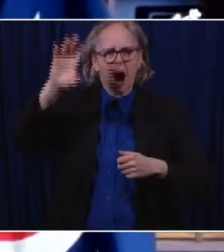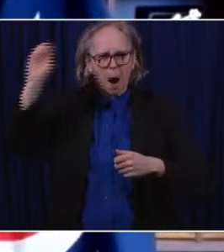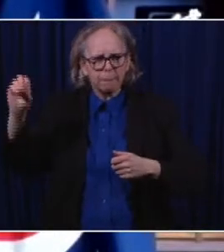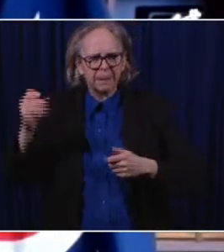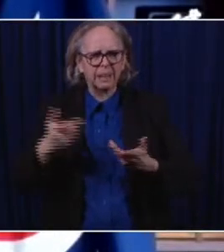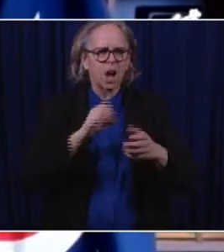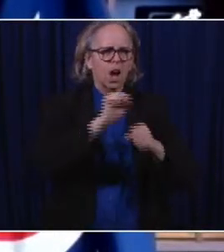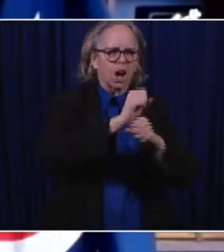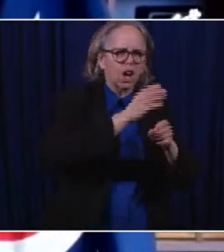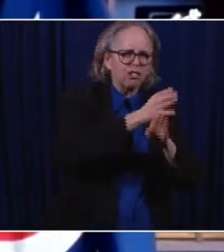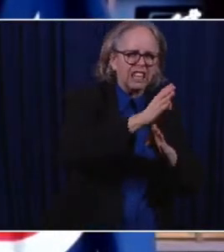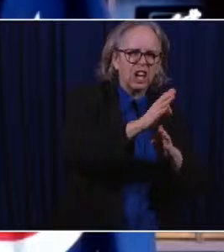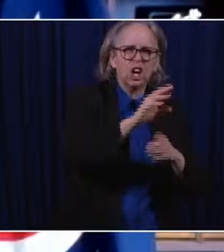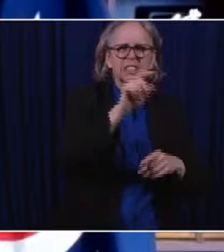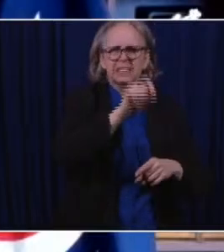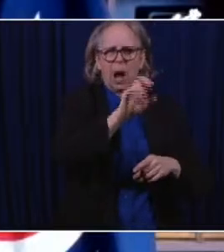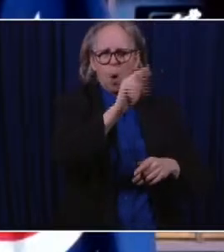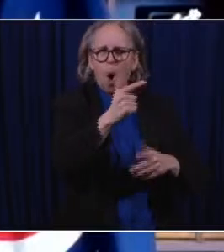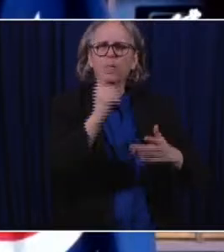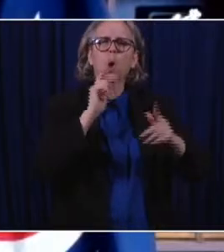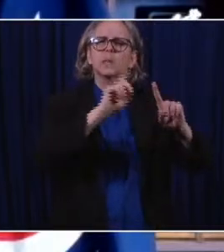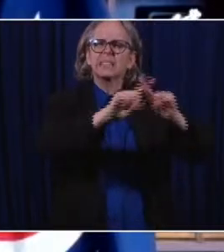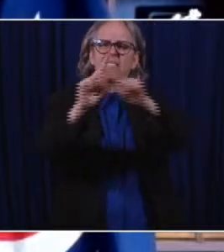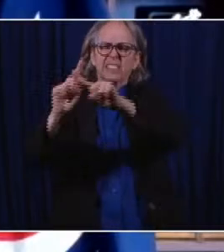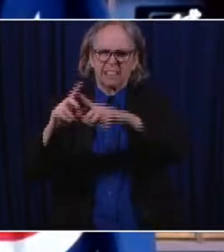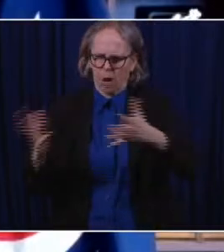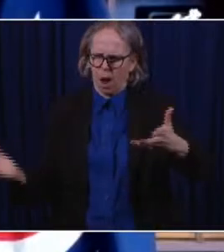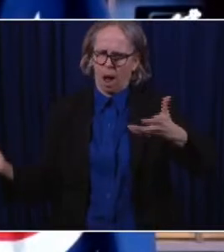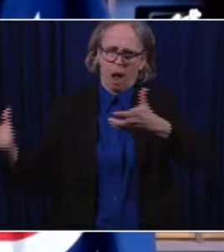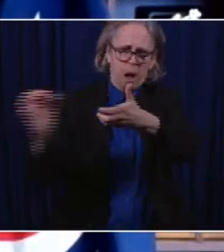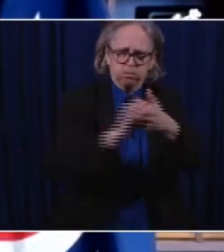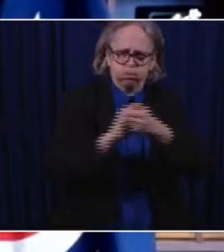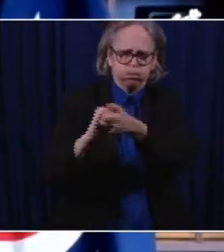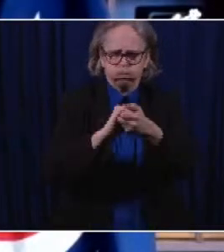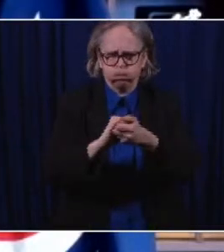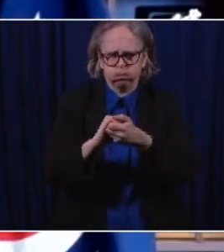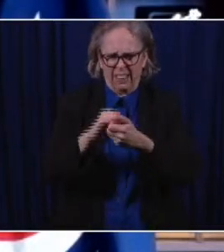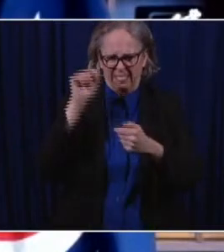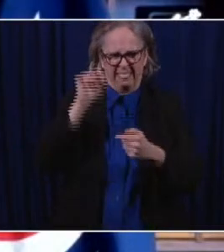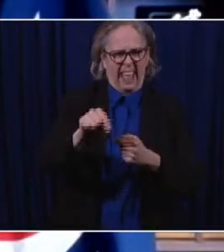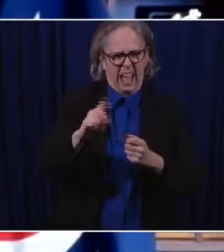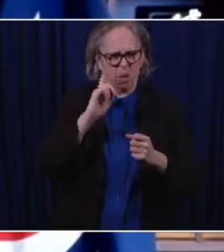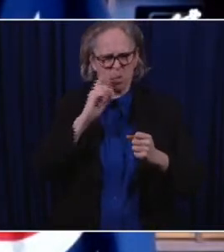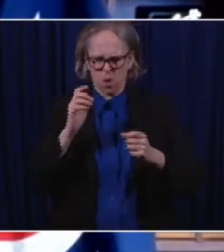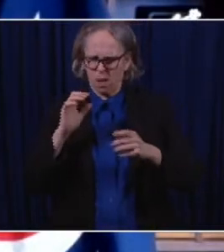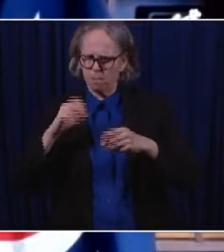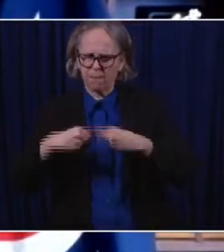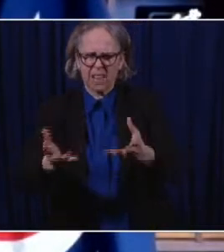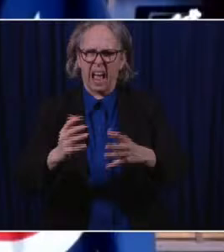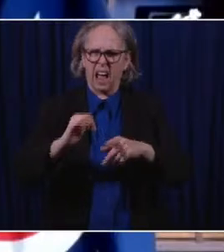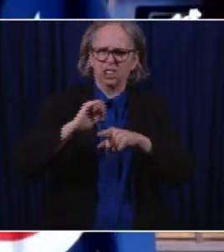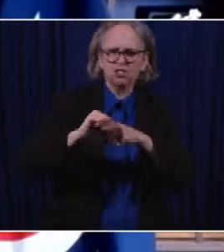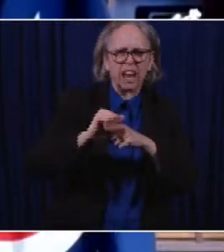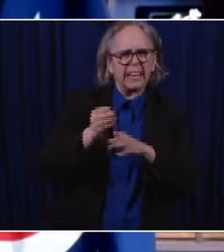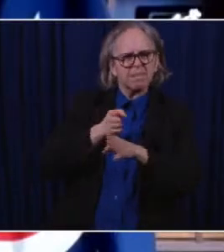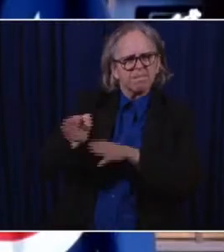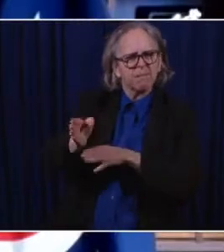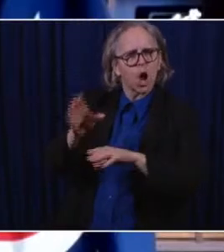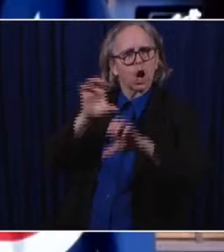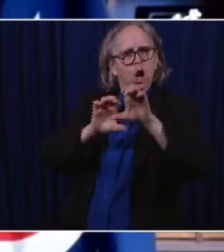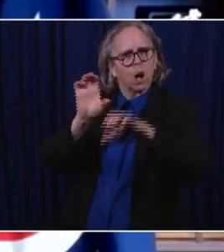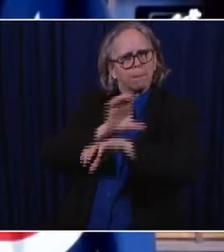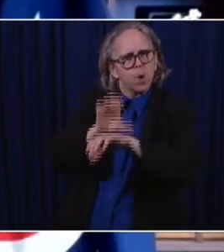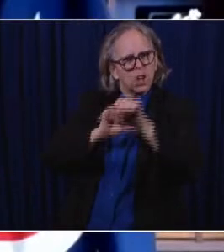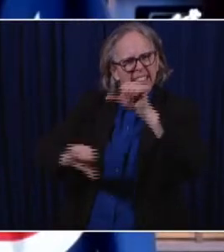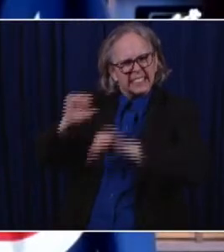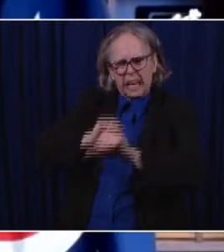How important this is to preparing students for careers in the modern economy. And we are putting